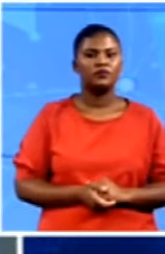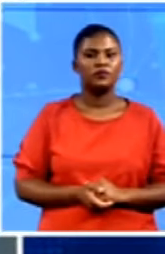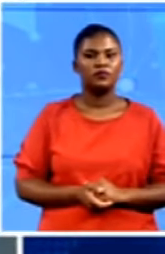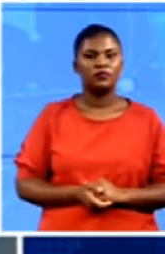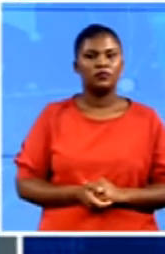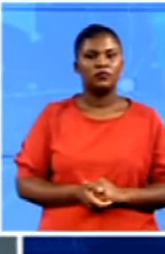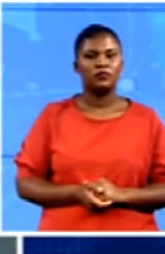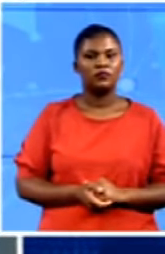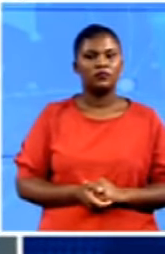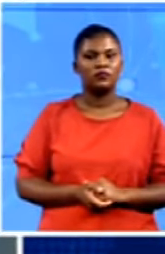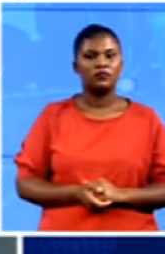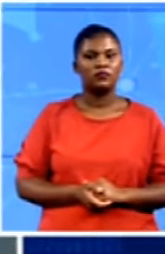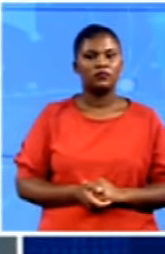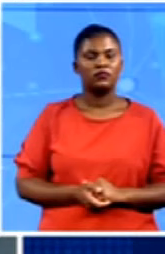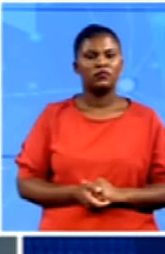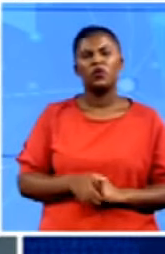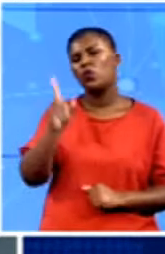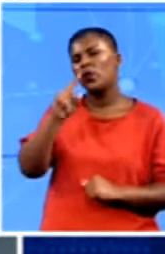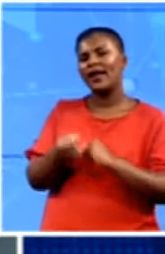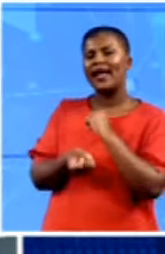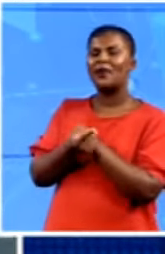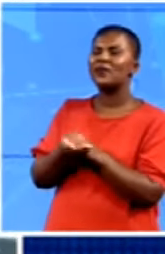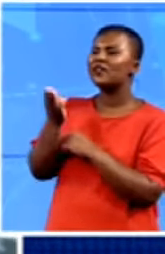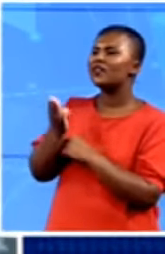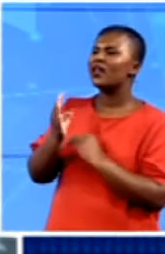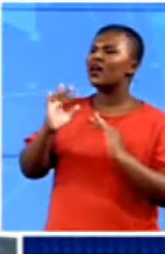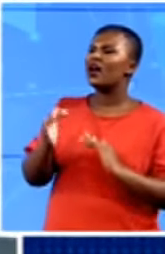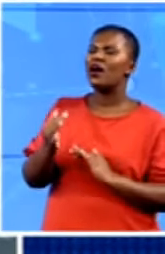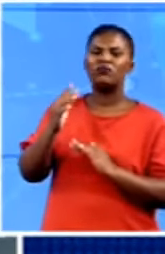is happening? How's the campaign unfolding where you are?